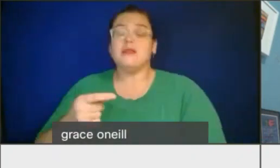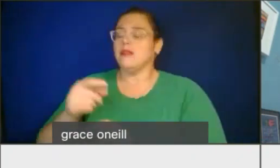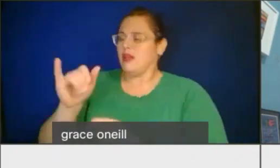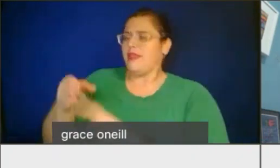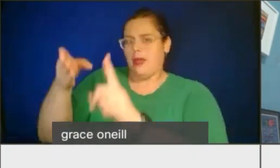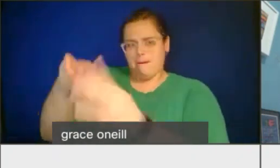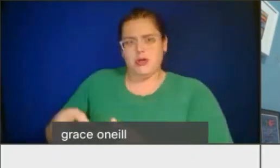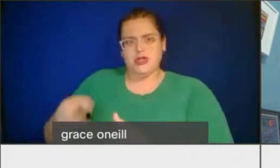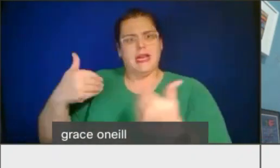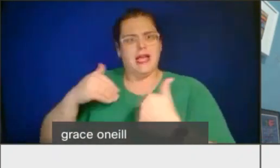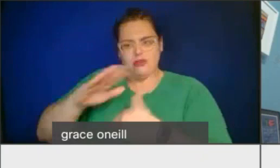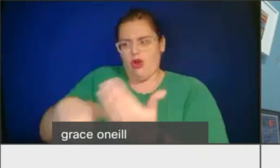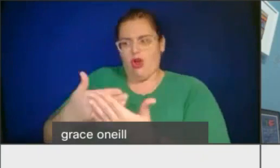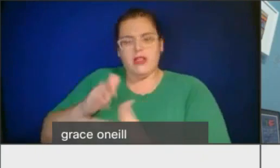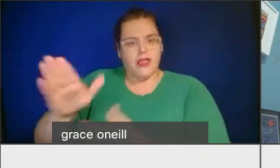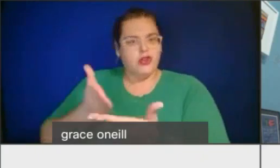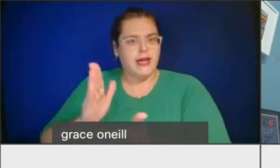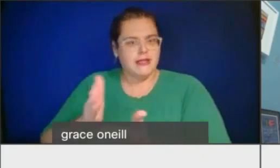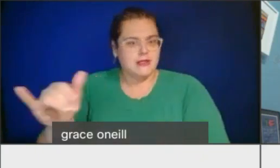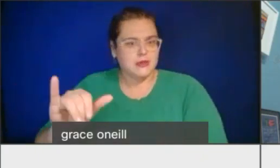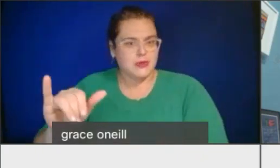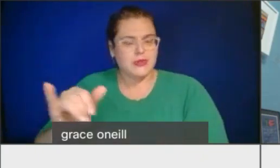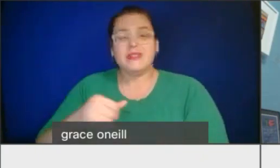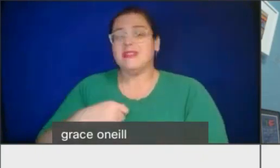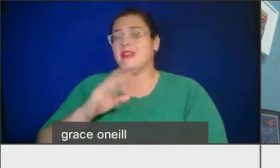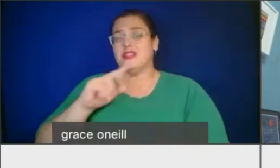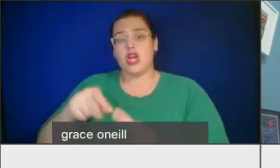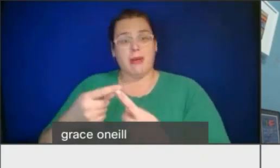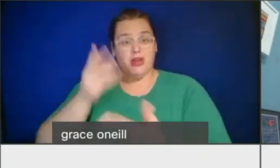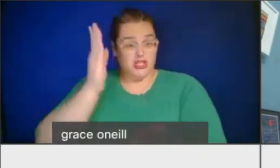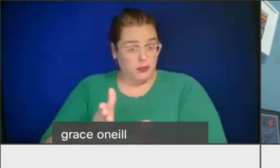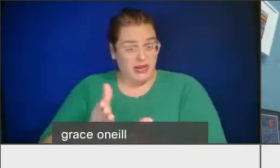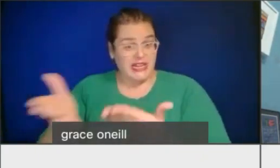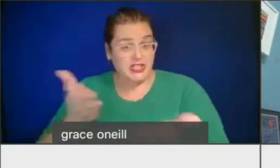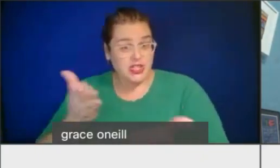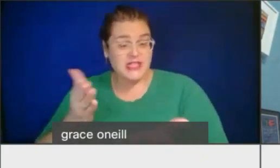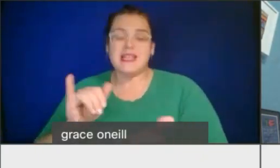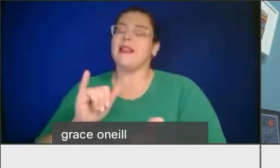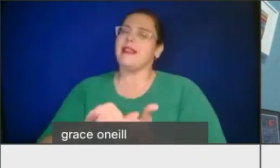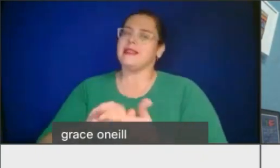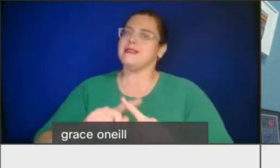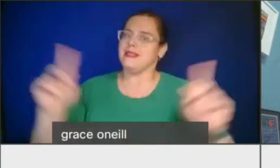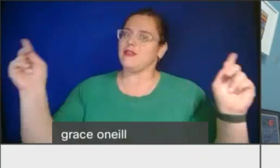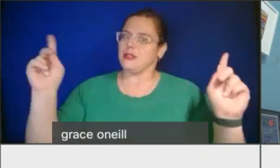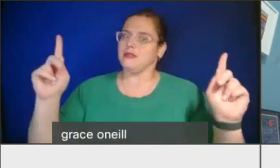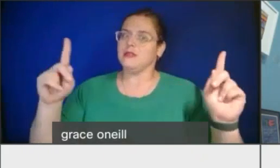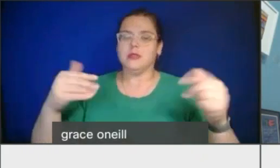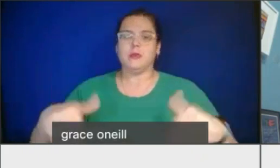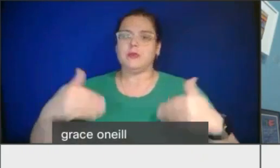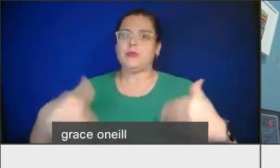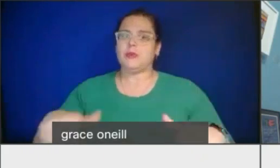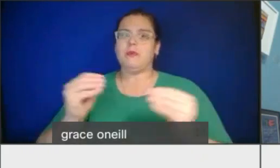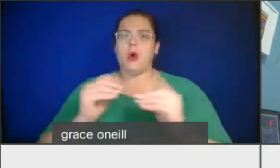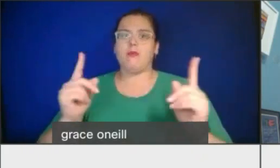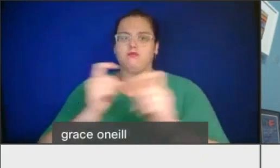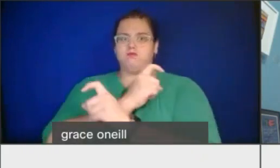they're receiving a Medicaid service. So you're talking about terminating a service, that's a whole lot bigger lift, heavier lift. If you're talking